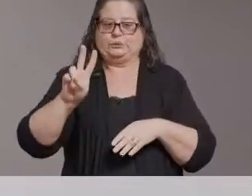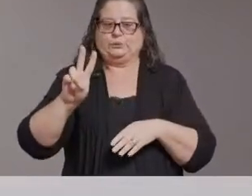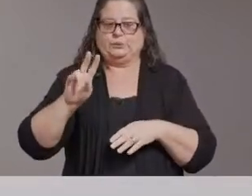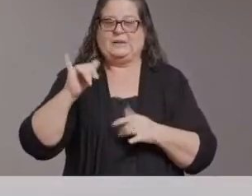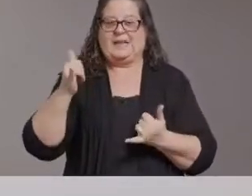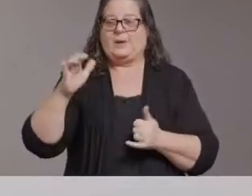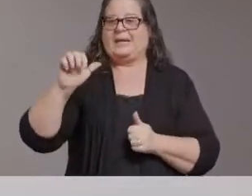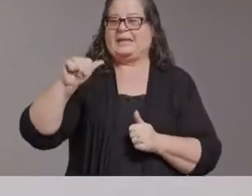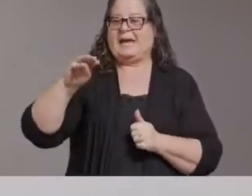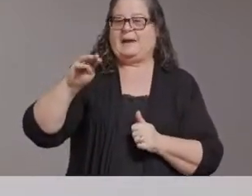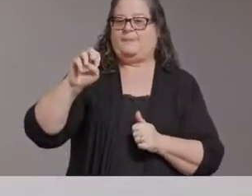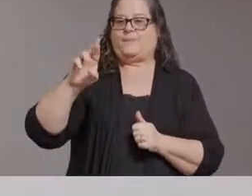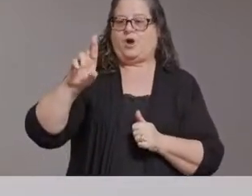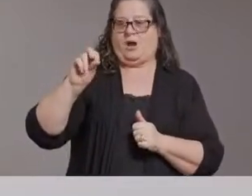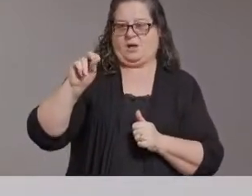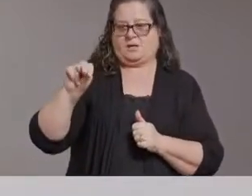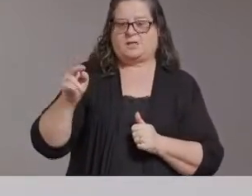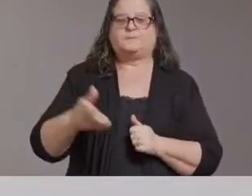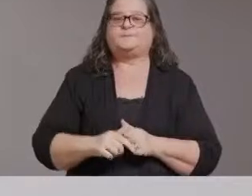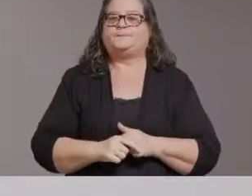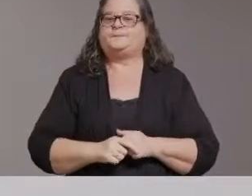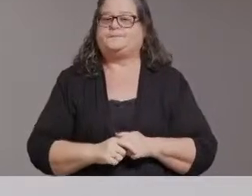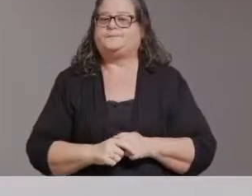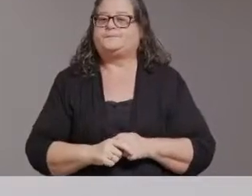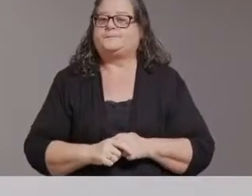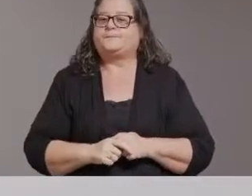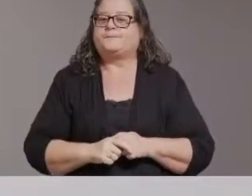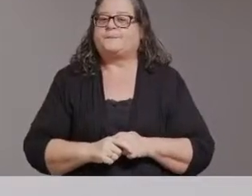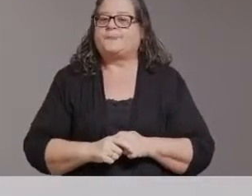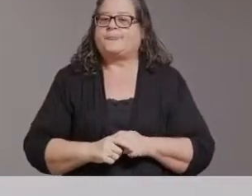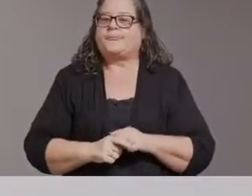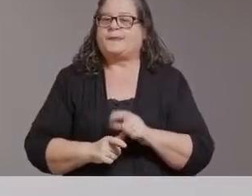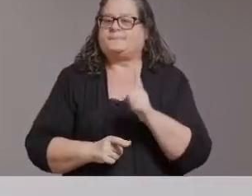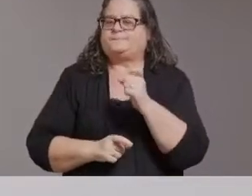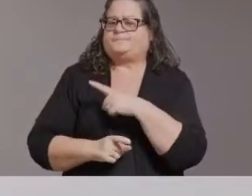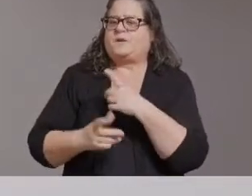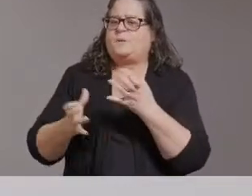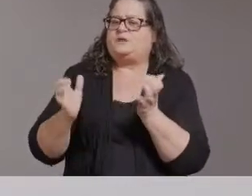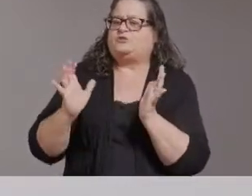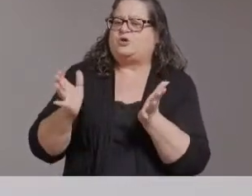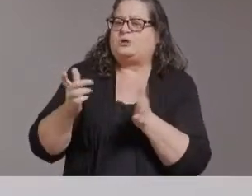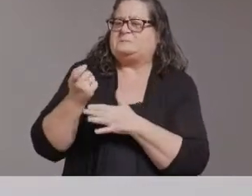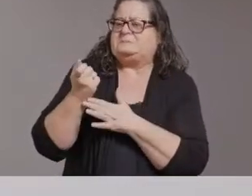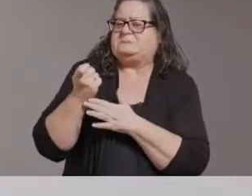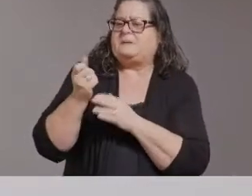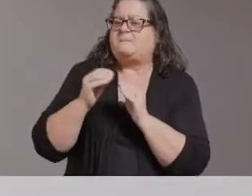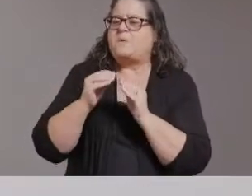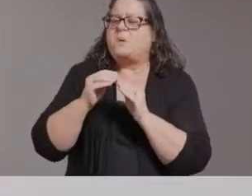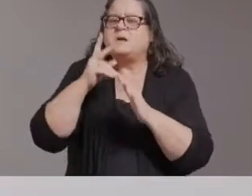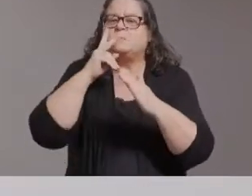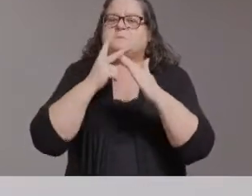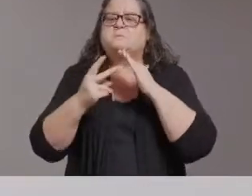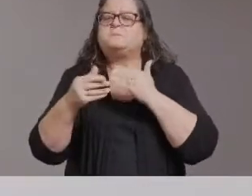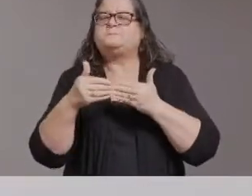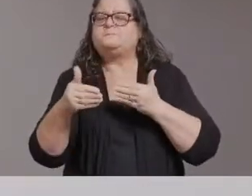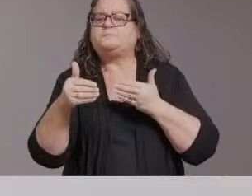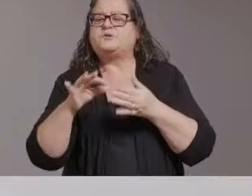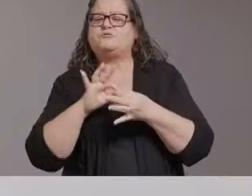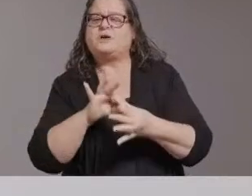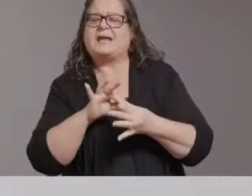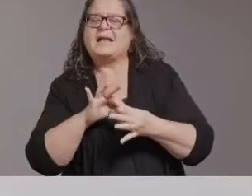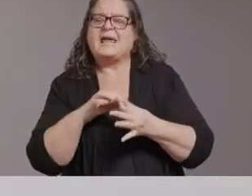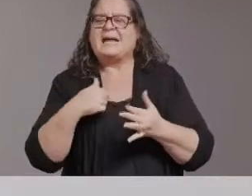Hi, Dr. Christ. Just hoping to talk to you a little bit about what we see on the horizon, specifically with vaccine hesitancy. Obviously,